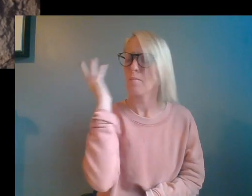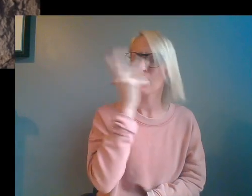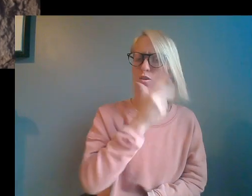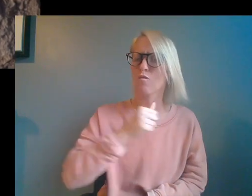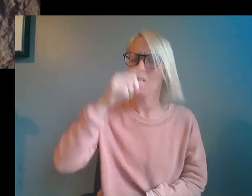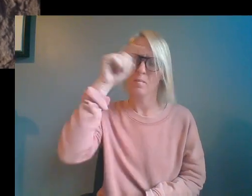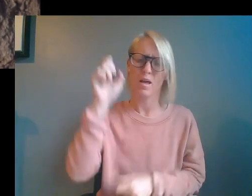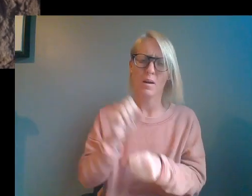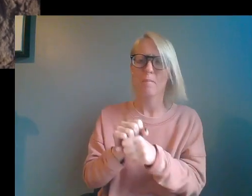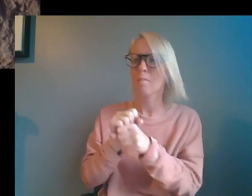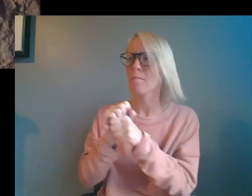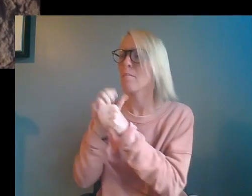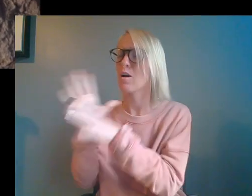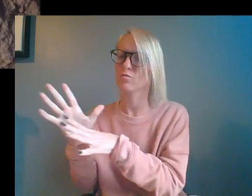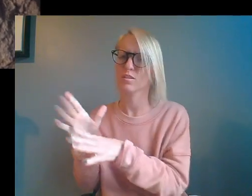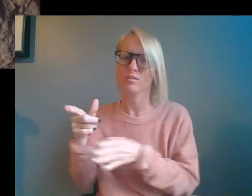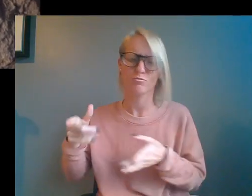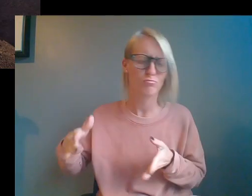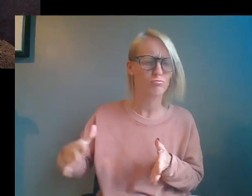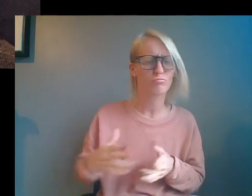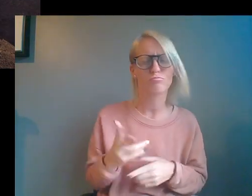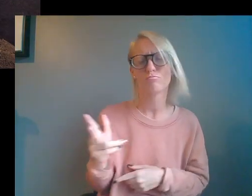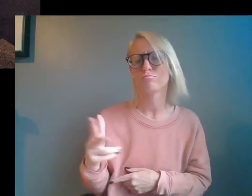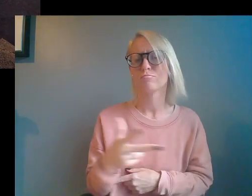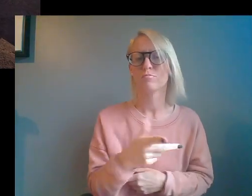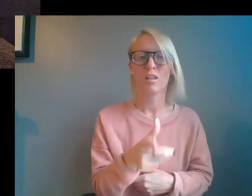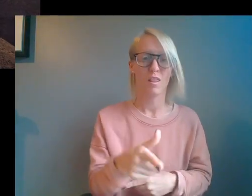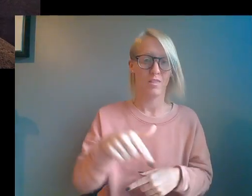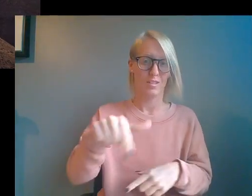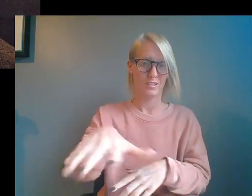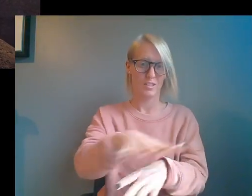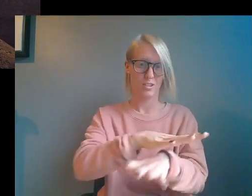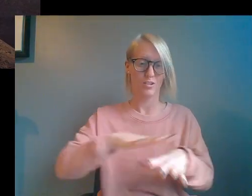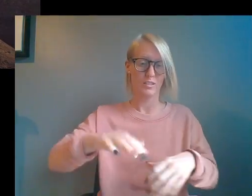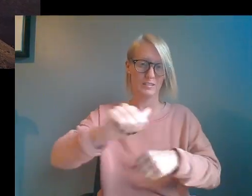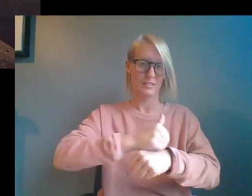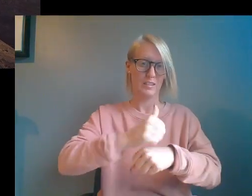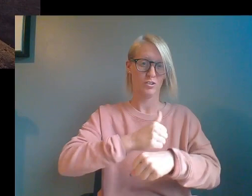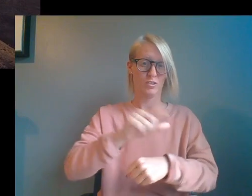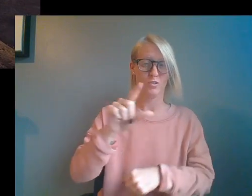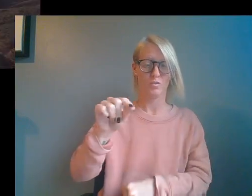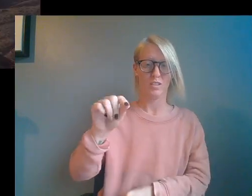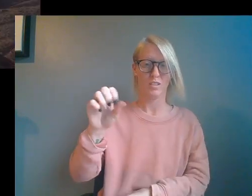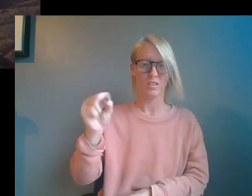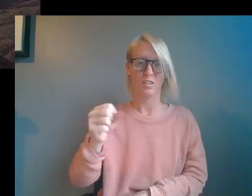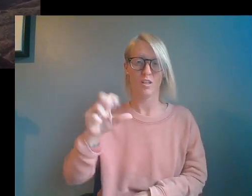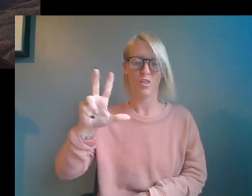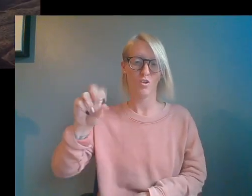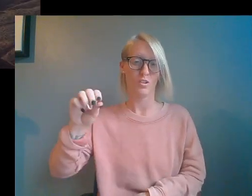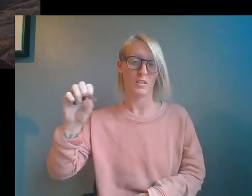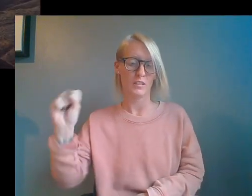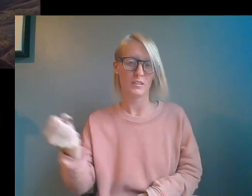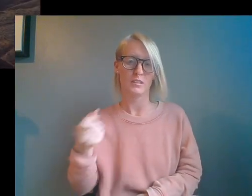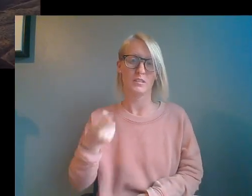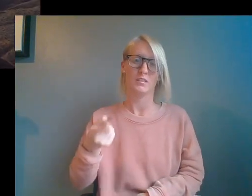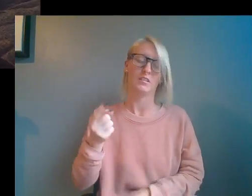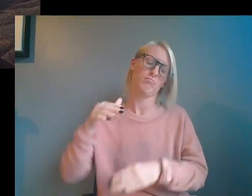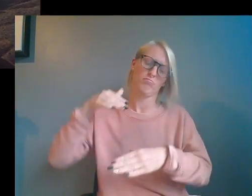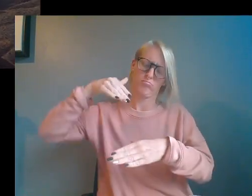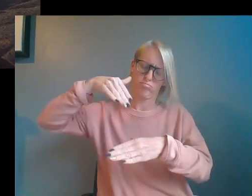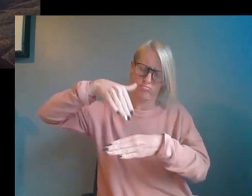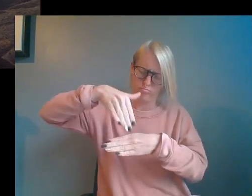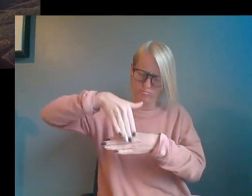Sitgreaves Pass. This area used to be dangerous in the 20s and 30s as the steep downhill slant was tough for many